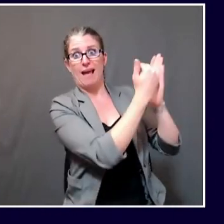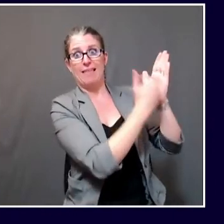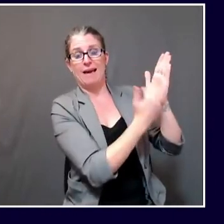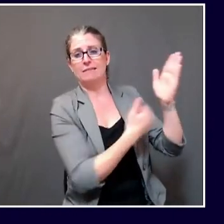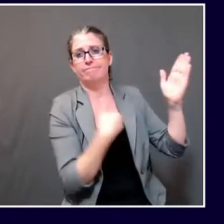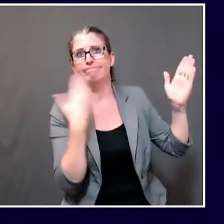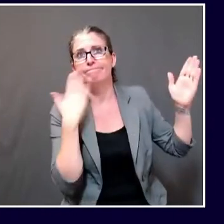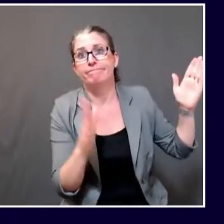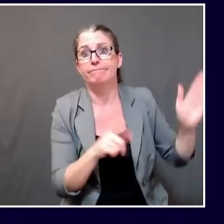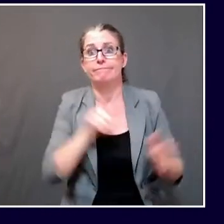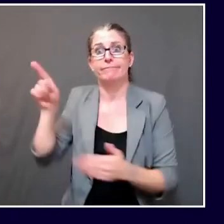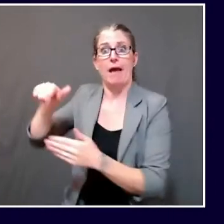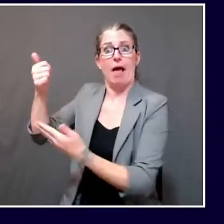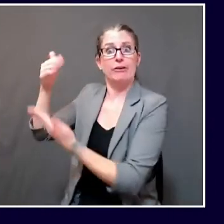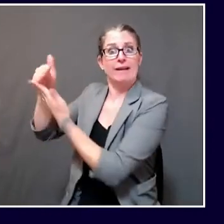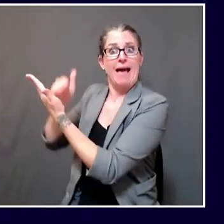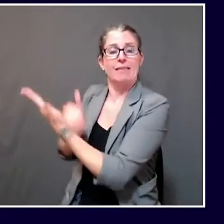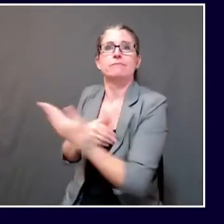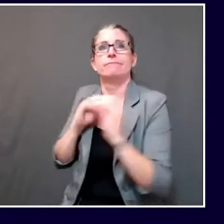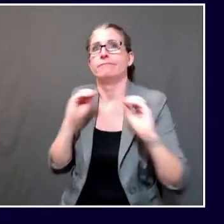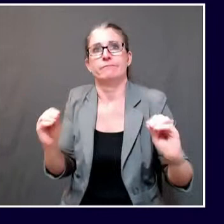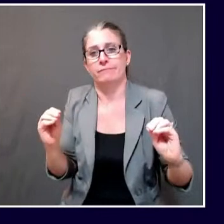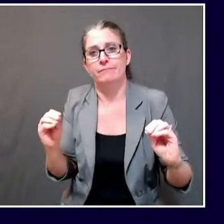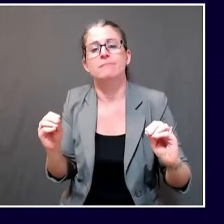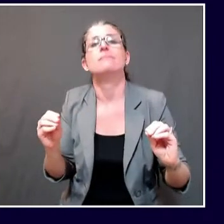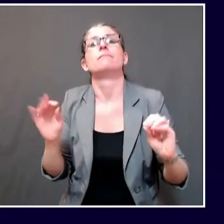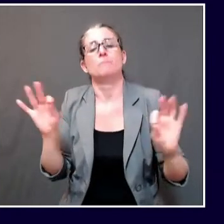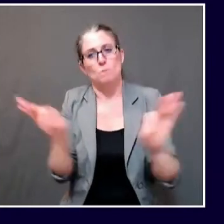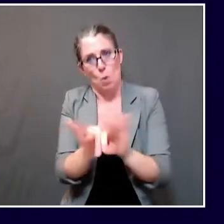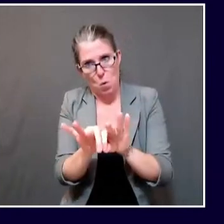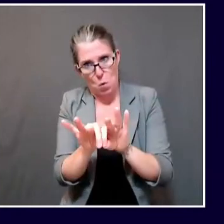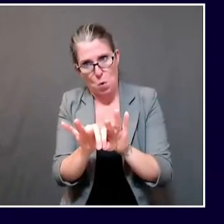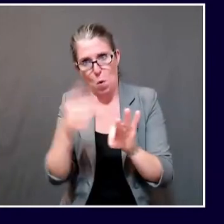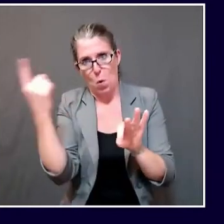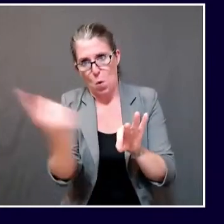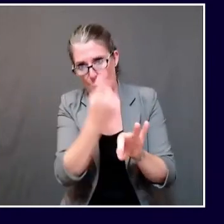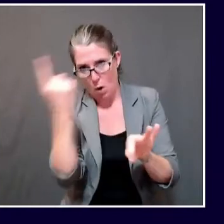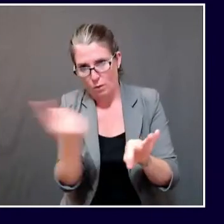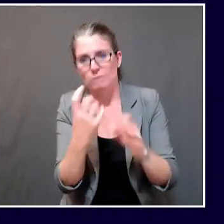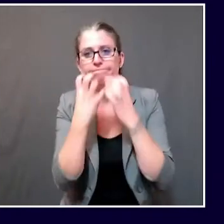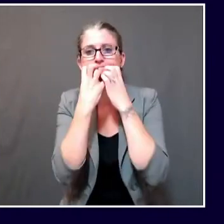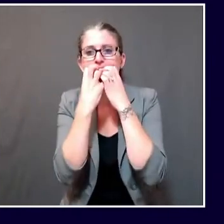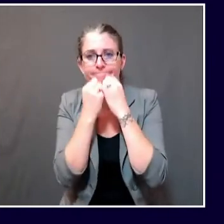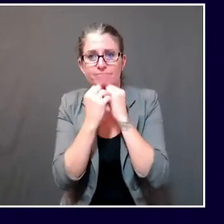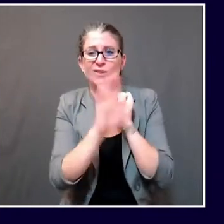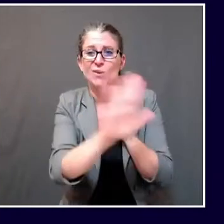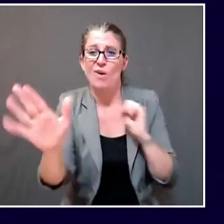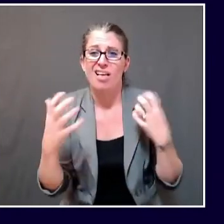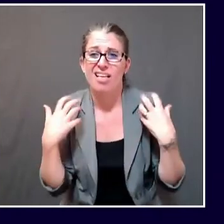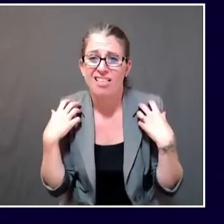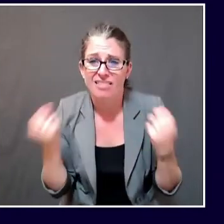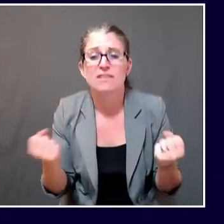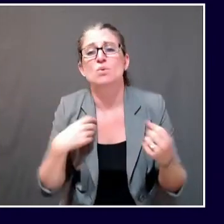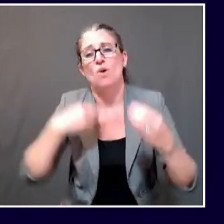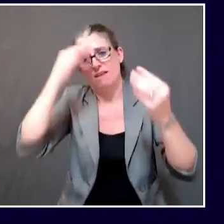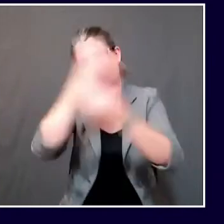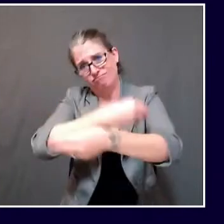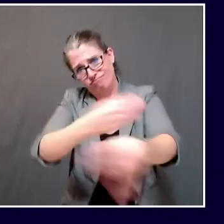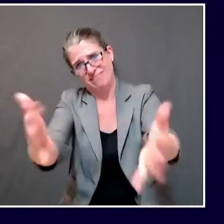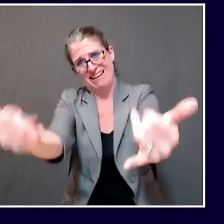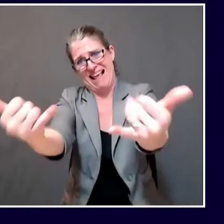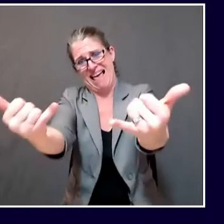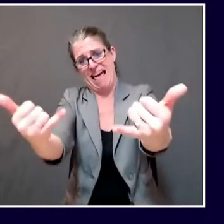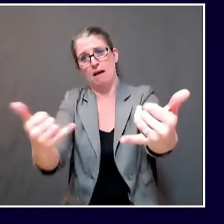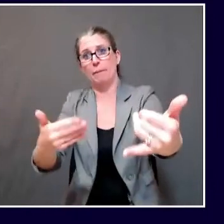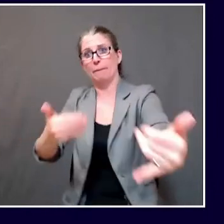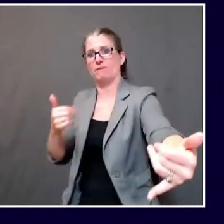can take appropriate steps to make sure that they and their family members stay safe. We'll start thinking about the other questions you raised once we get our handle